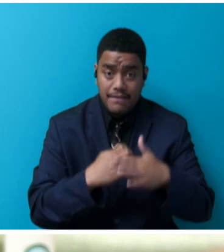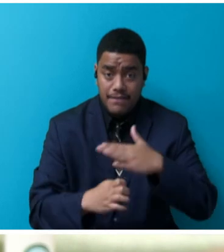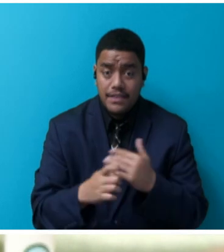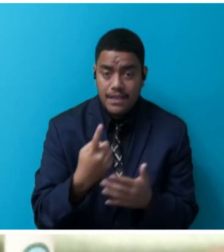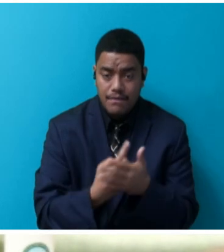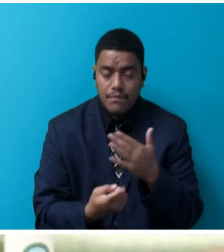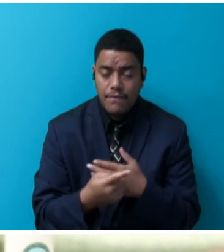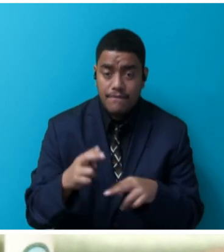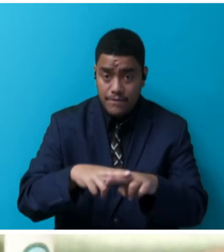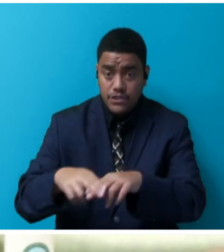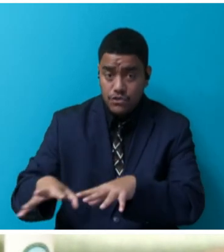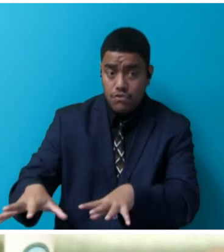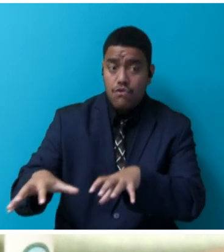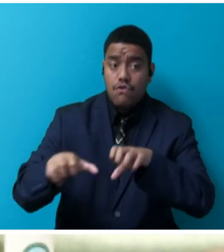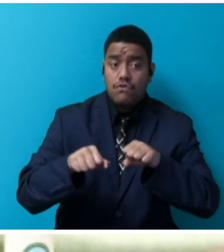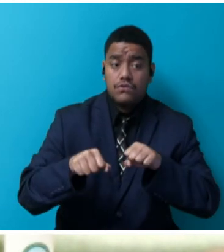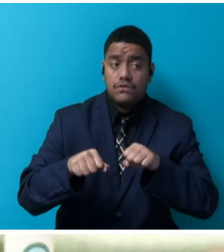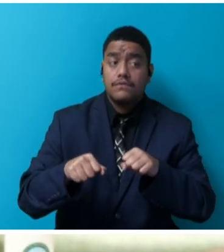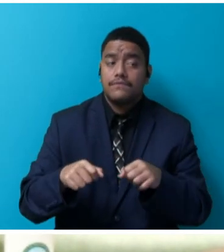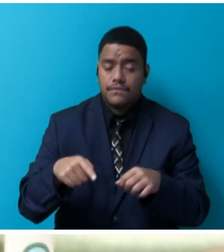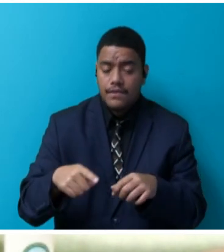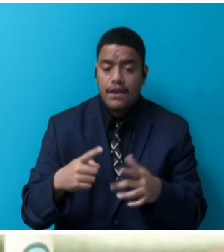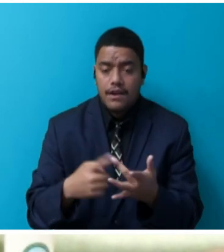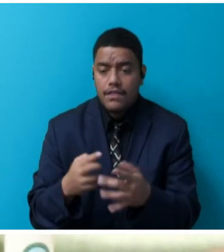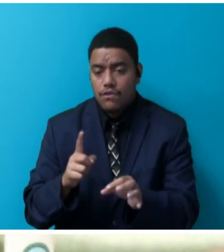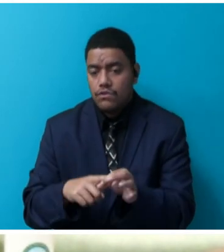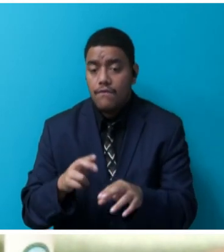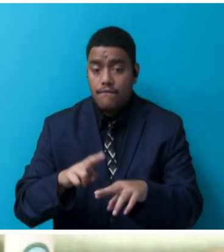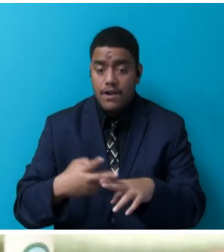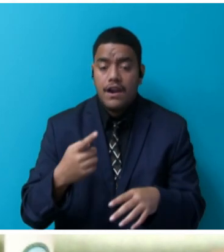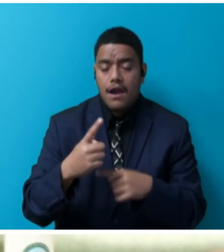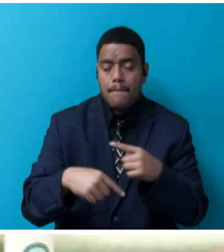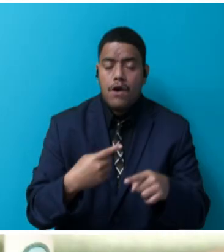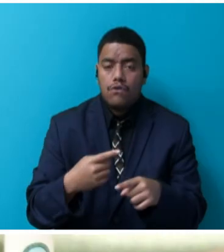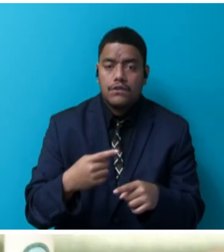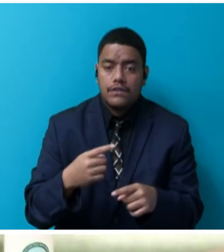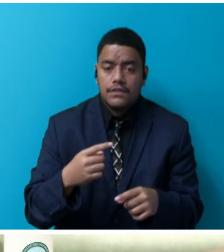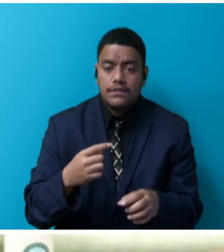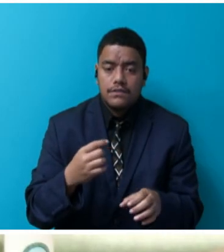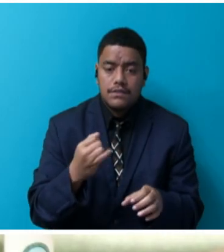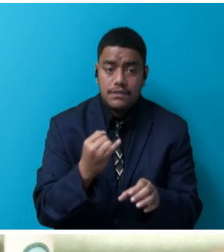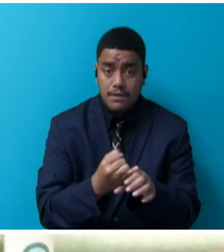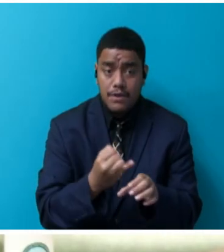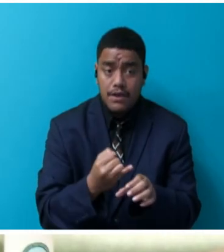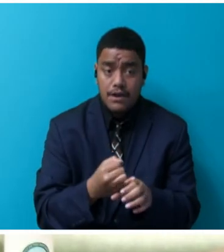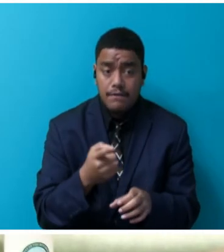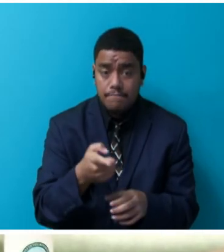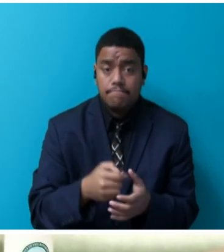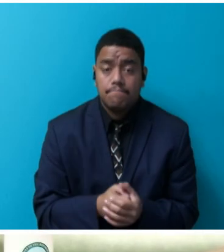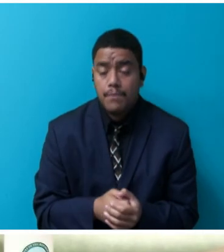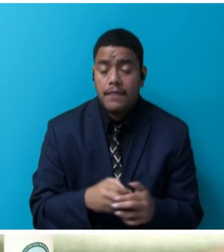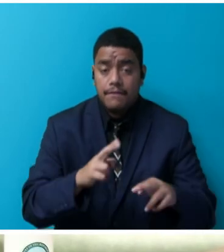Fiji hosted, and another question on Friday regarding cybercrime. As earlier updated,